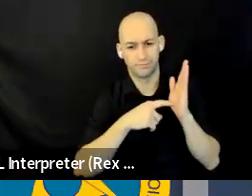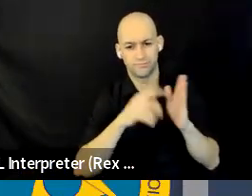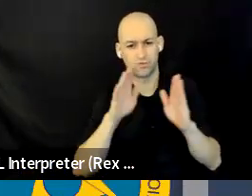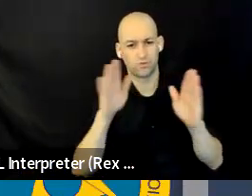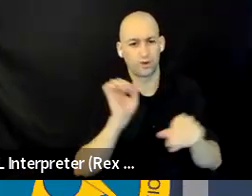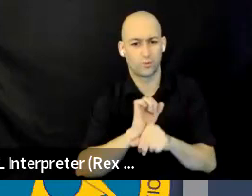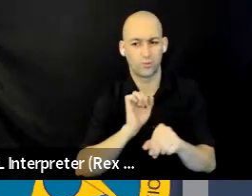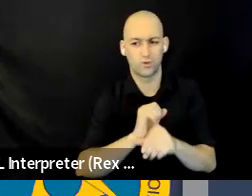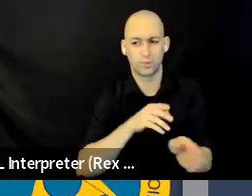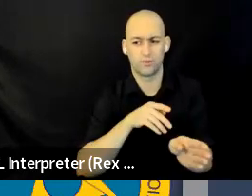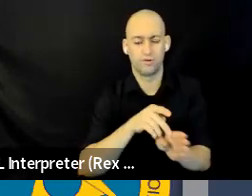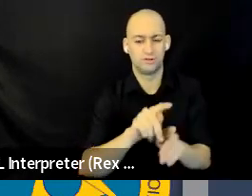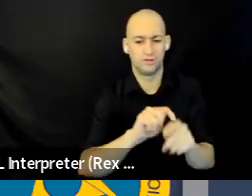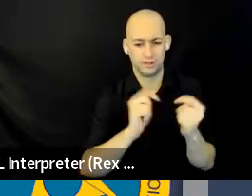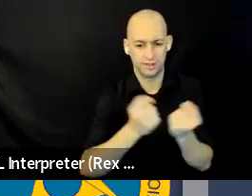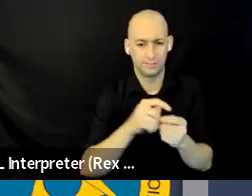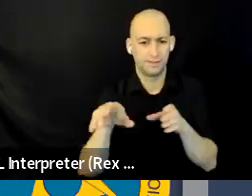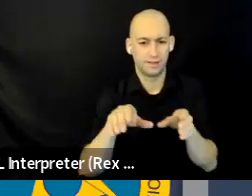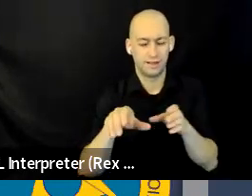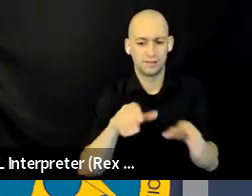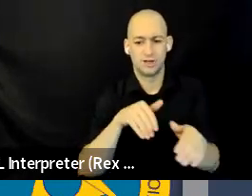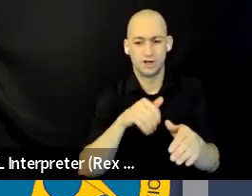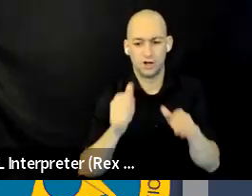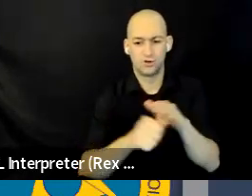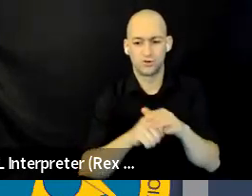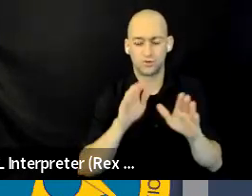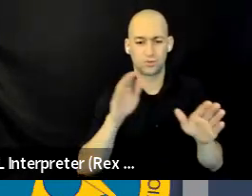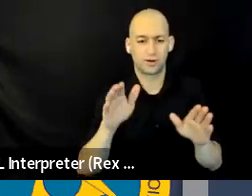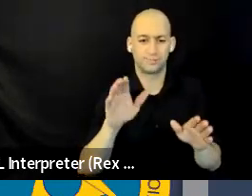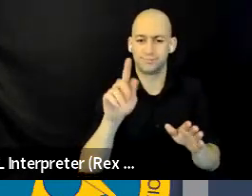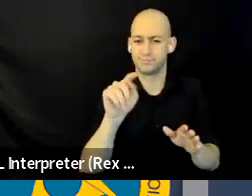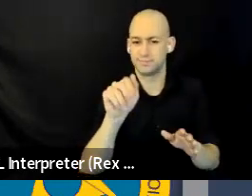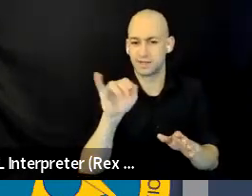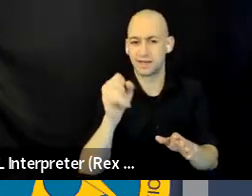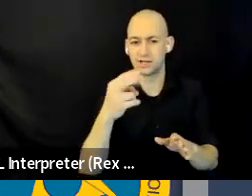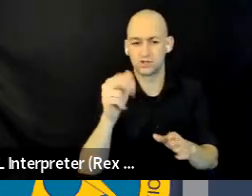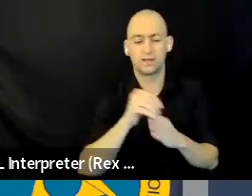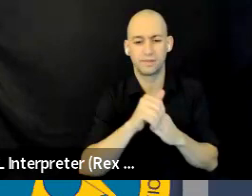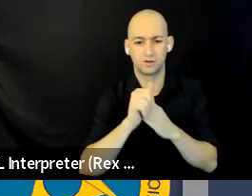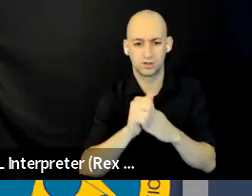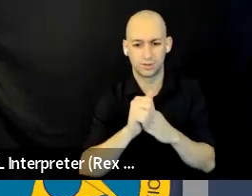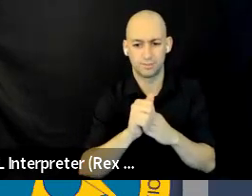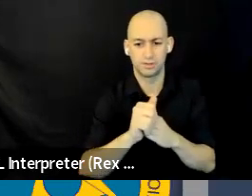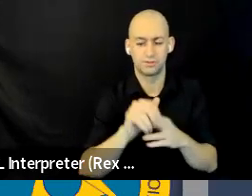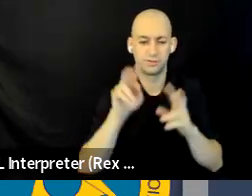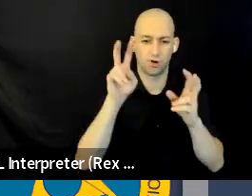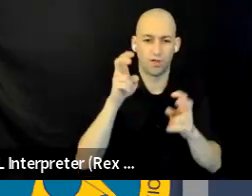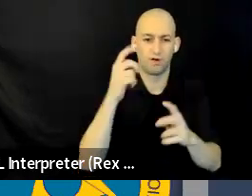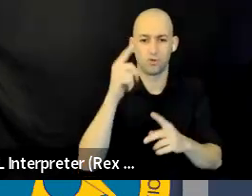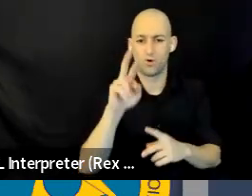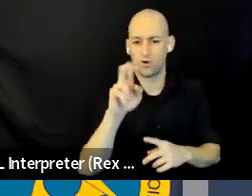our professional team does under Tanisha's leadership on our staff, and that's to call out Rebecca